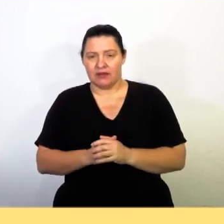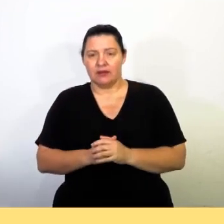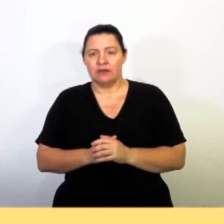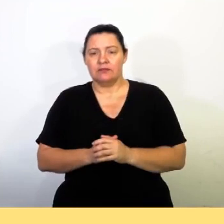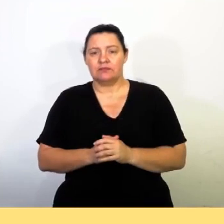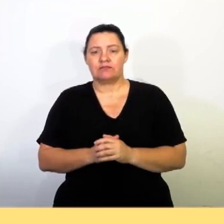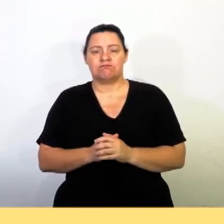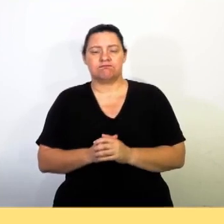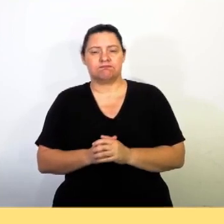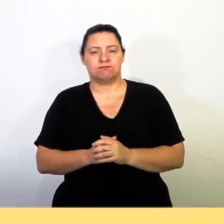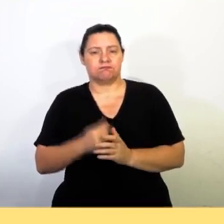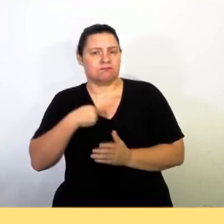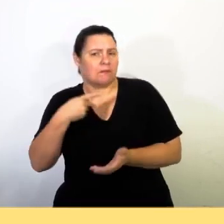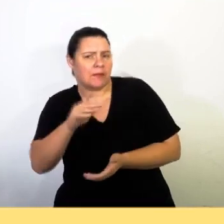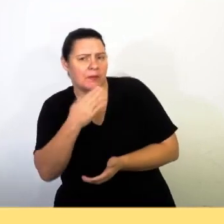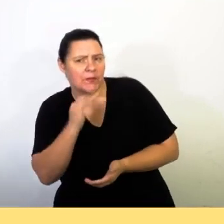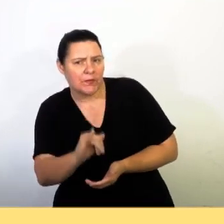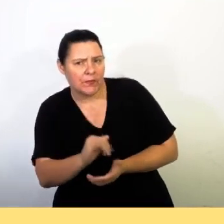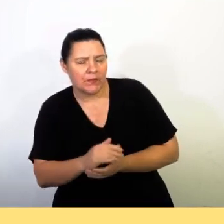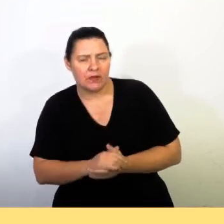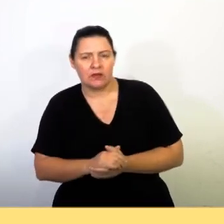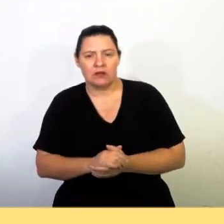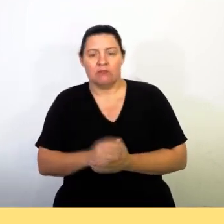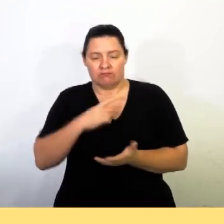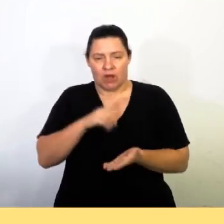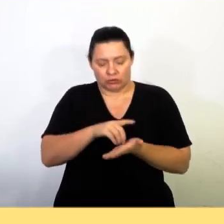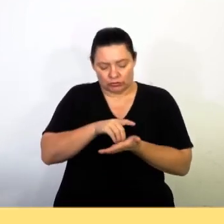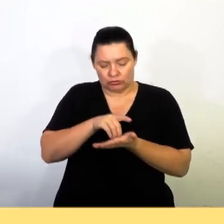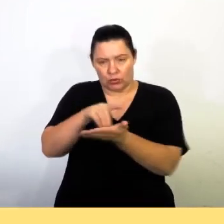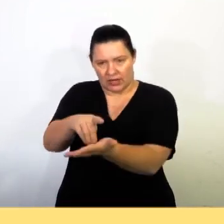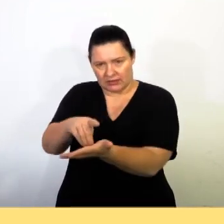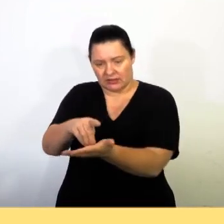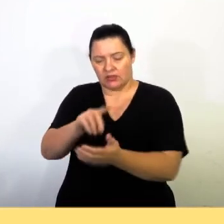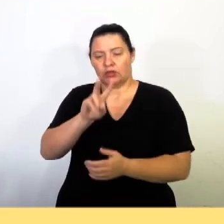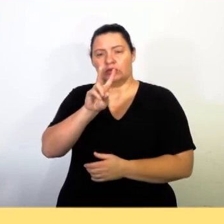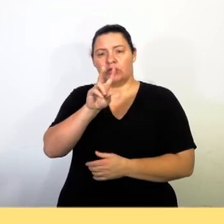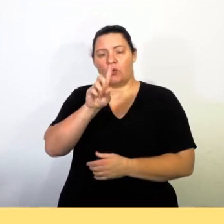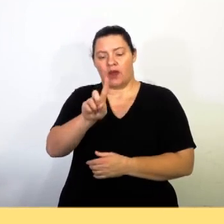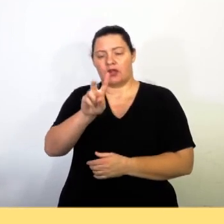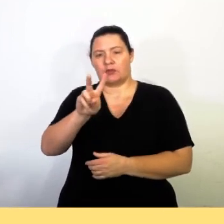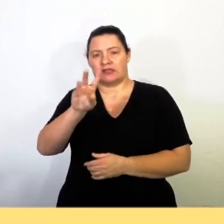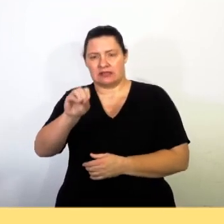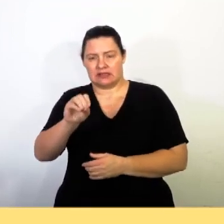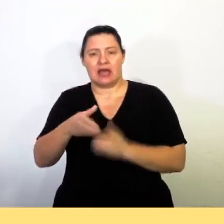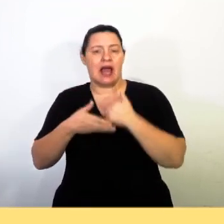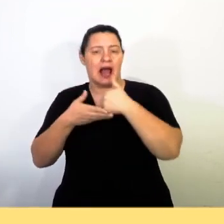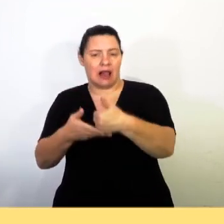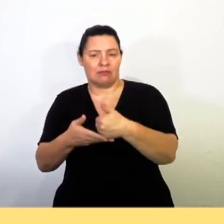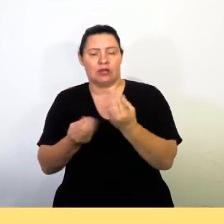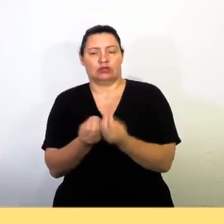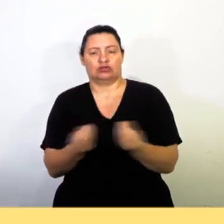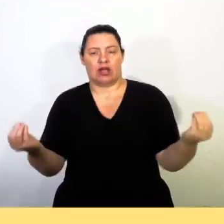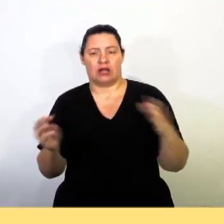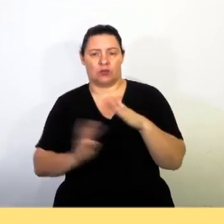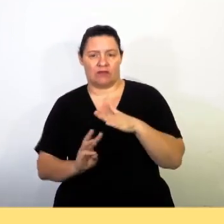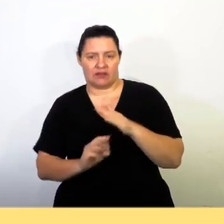9th. And then whom did I pay? Okay, we donated 120 to help child welfare. So